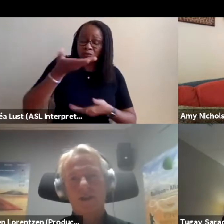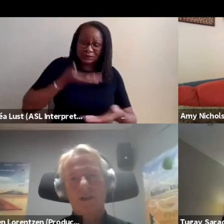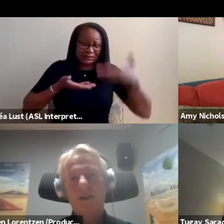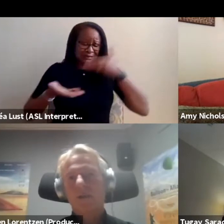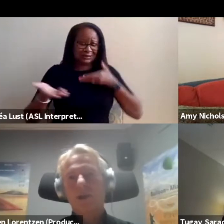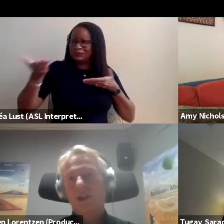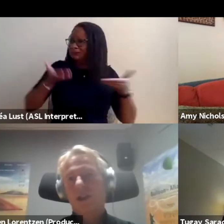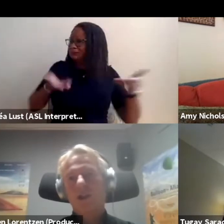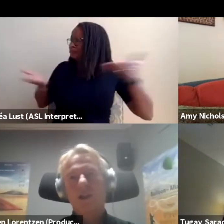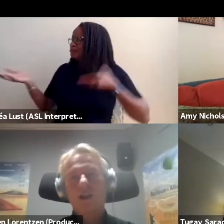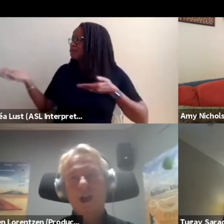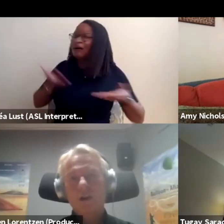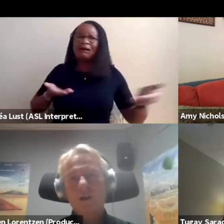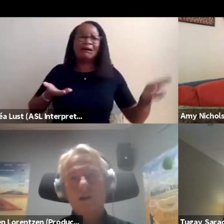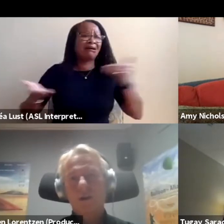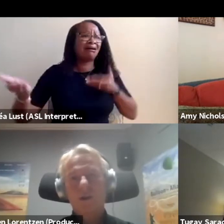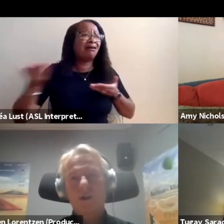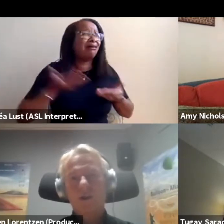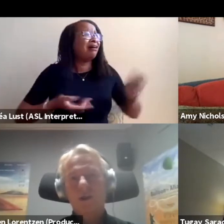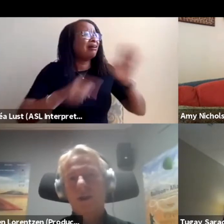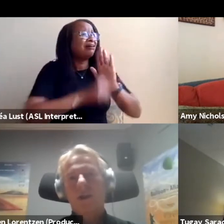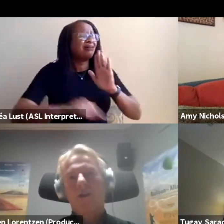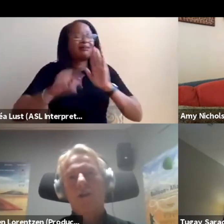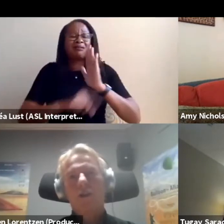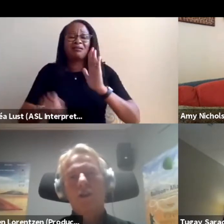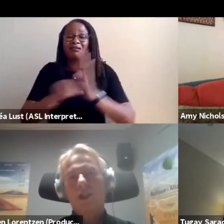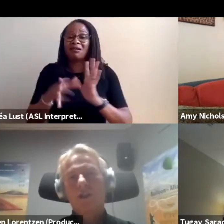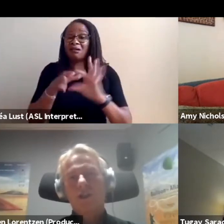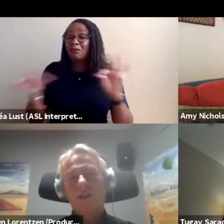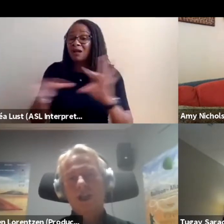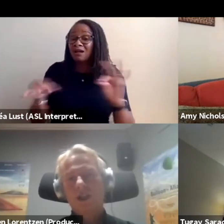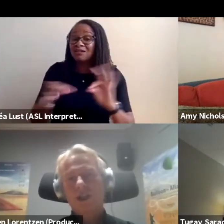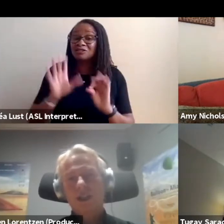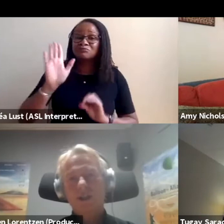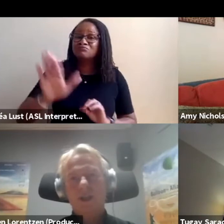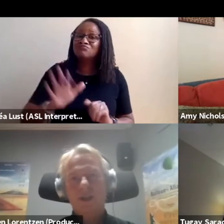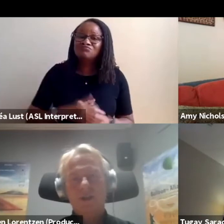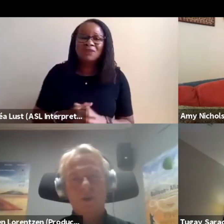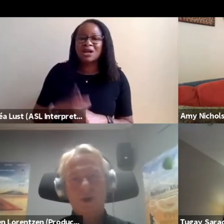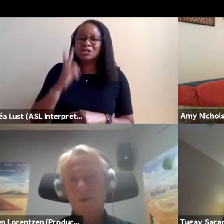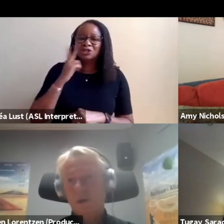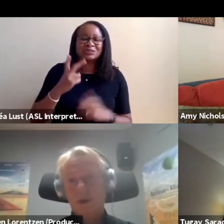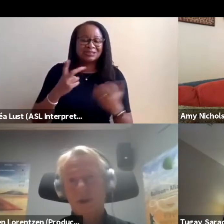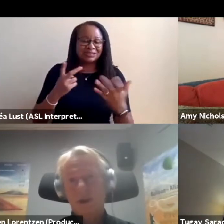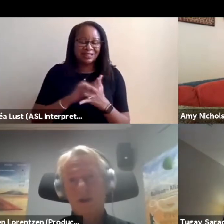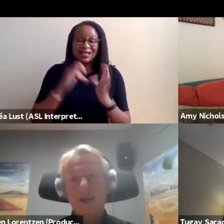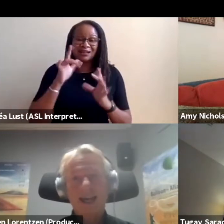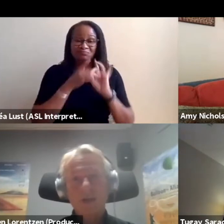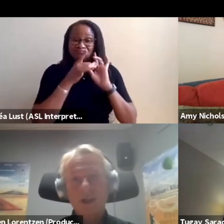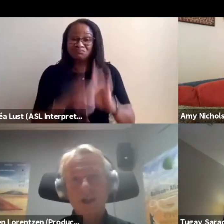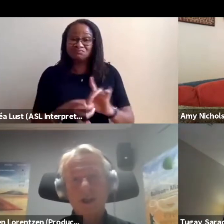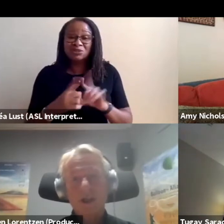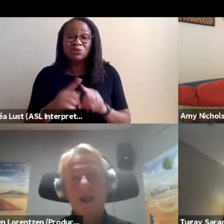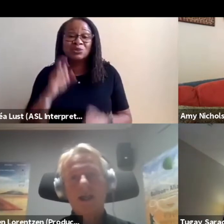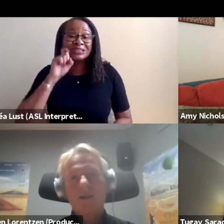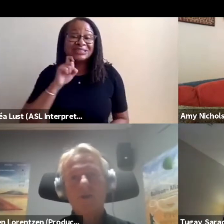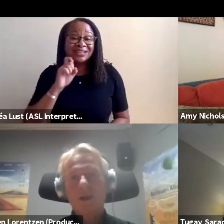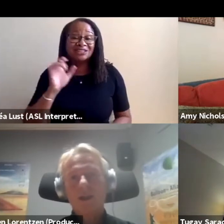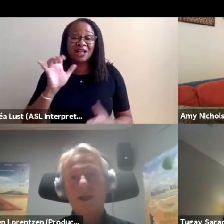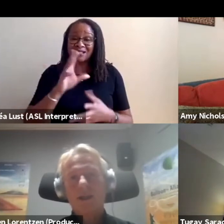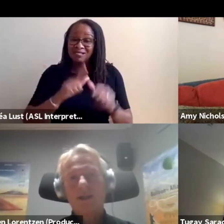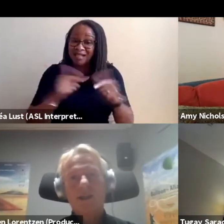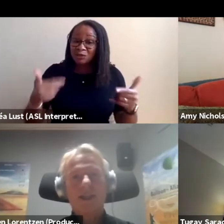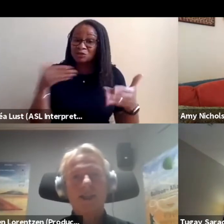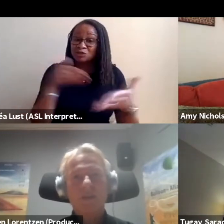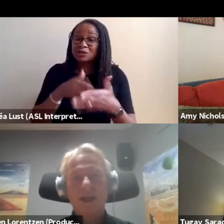this. Yeah. Because she's not alone, using sexualization and sexualized language against women